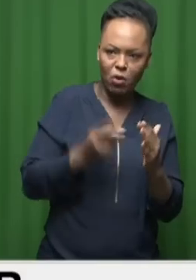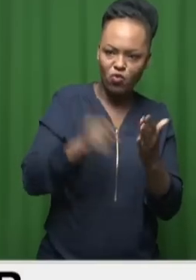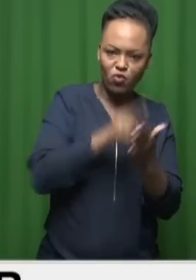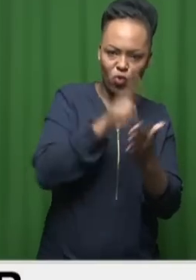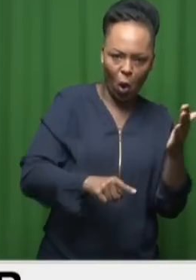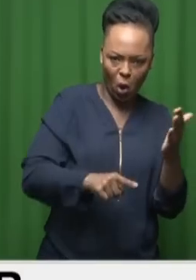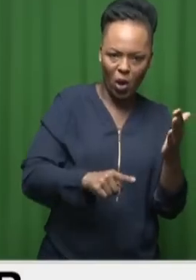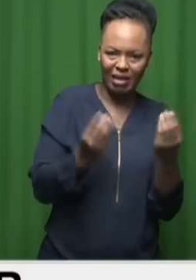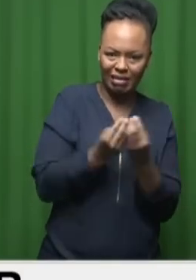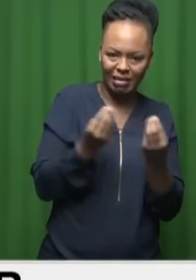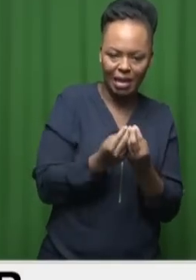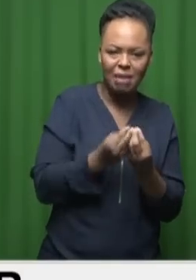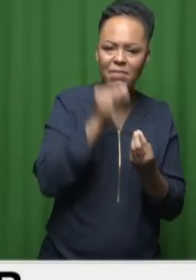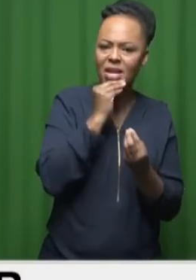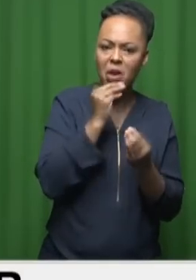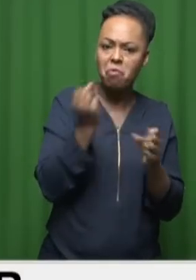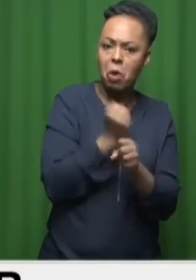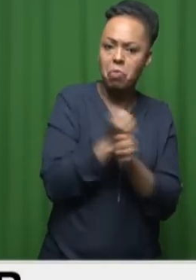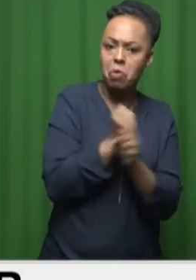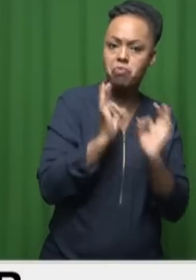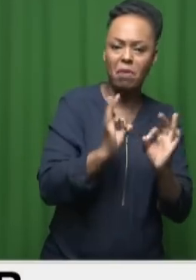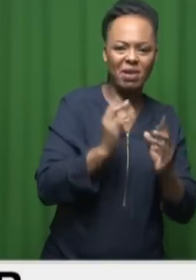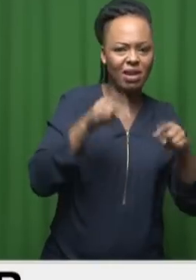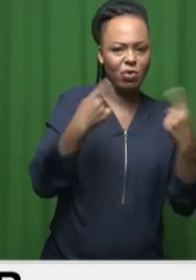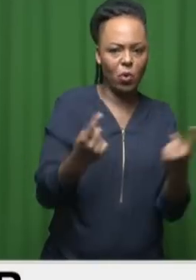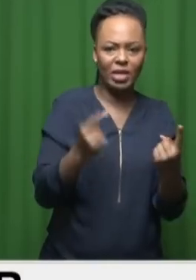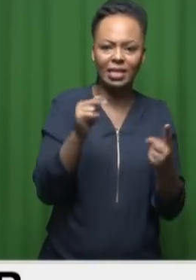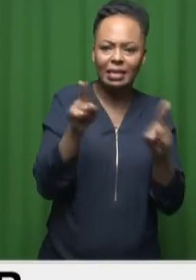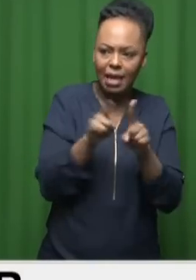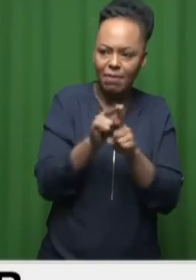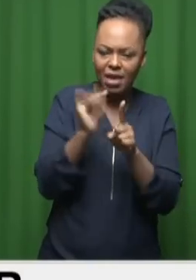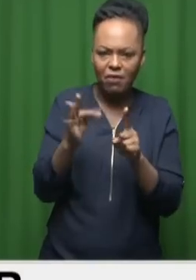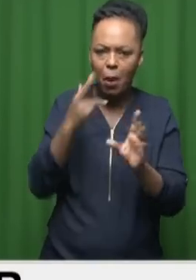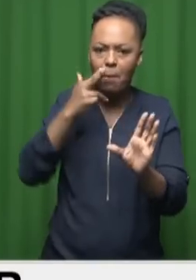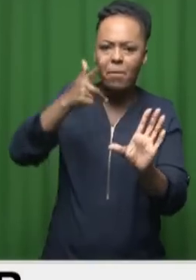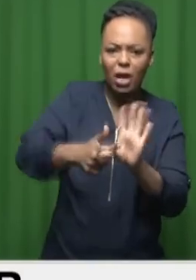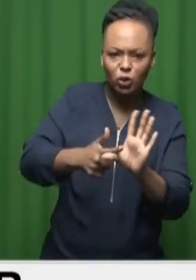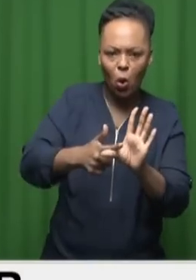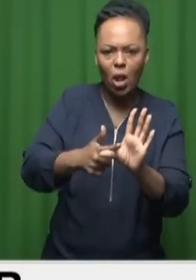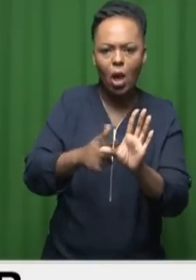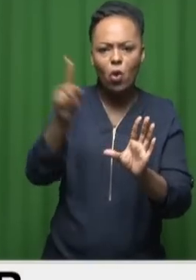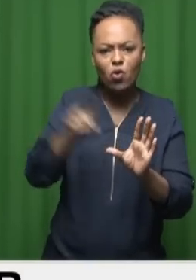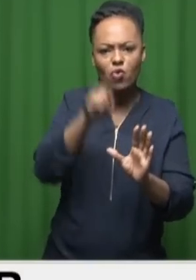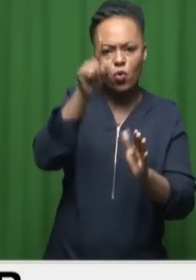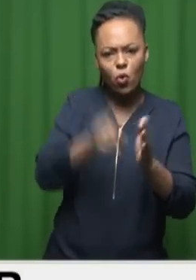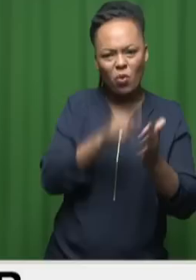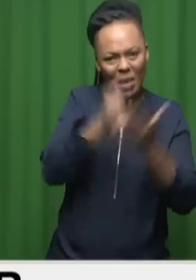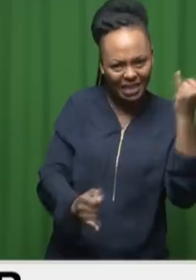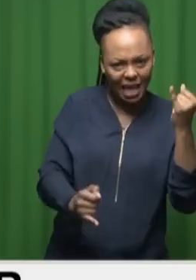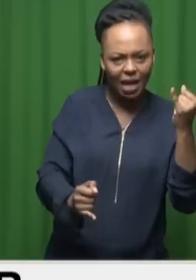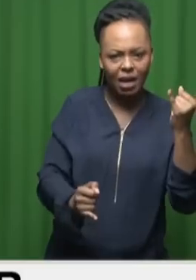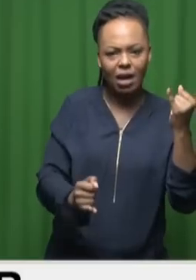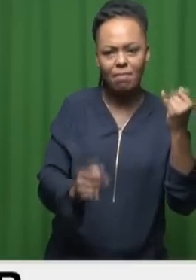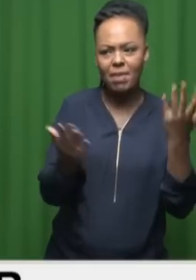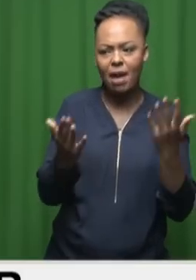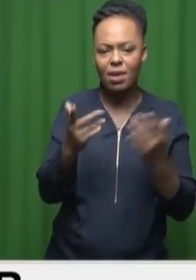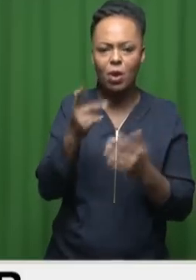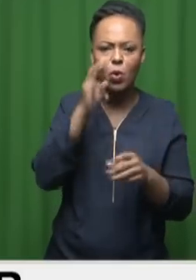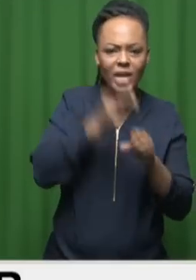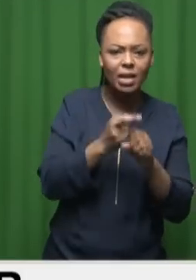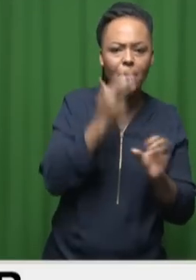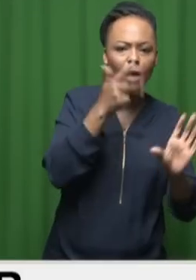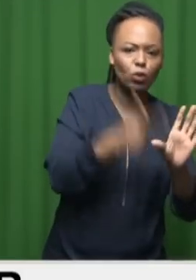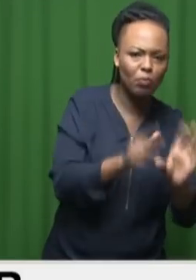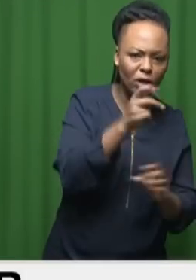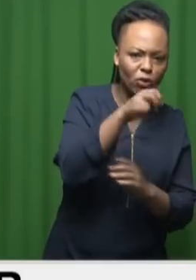food, it doesn't do well. If you give a car the wrong octane petrol, if you give diesel into a petrol car, then